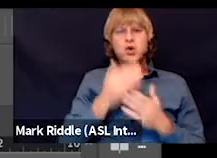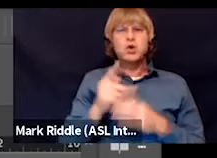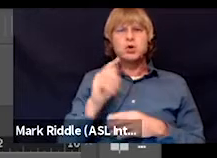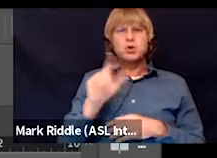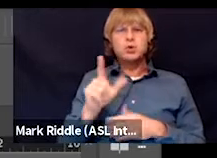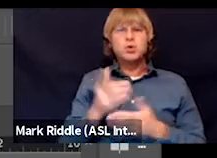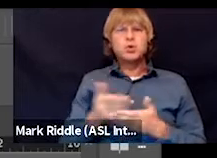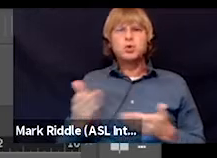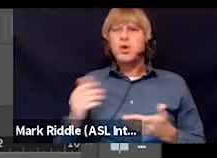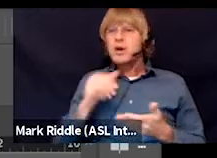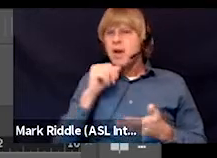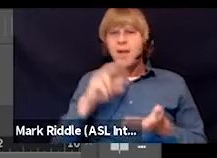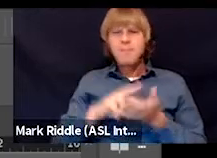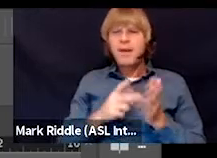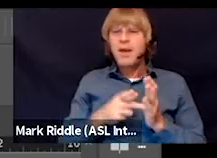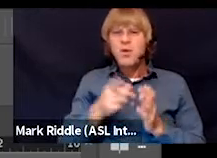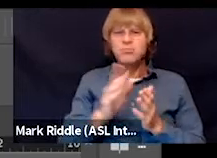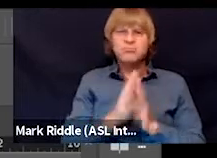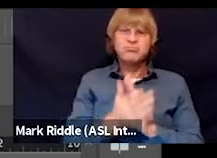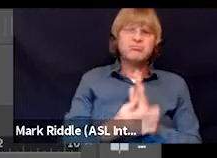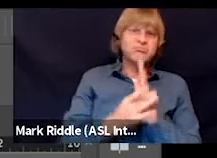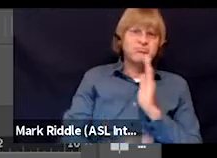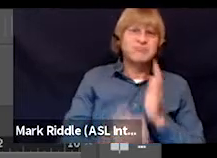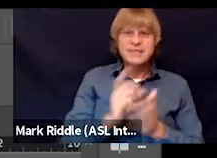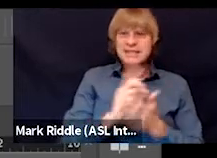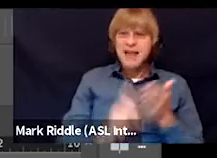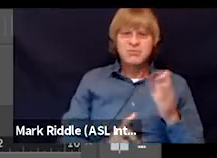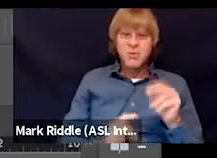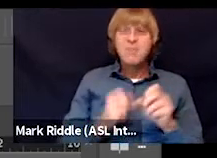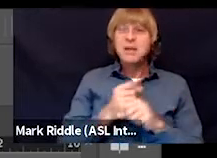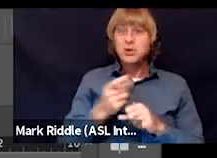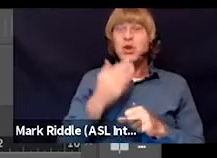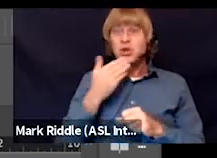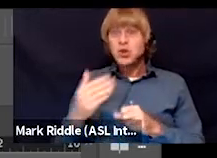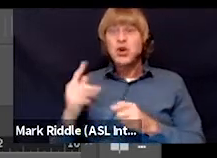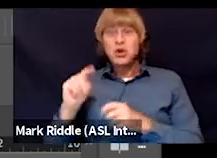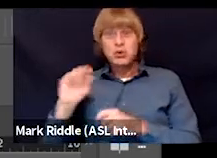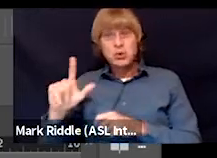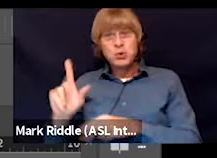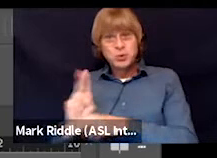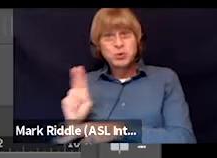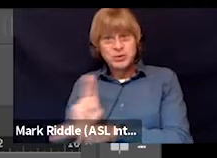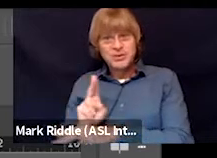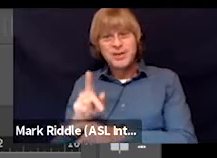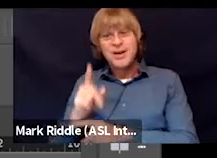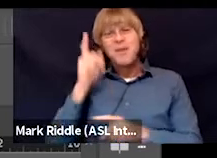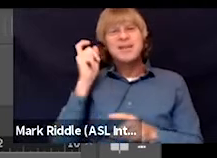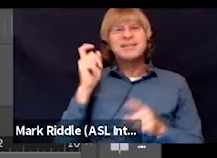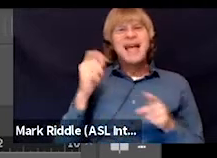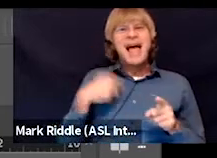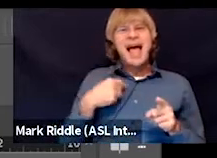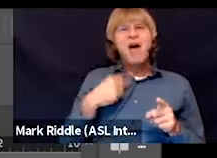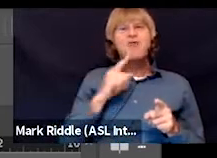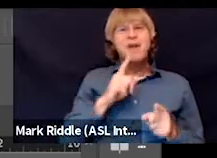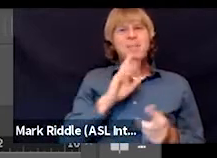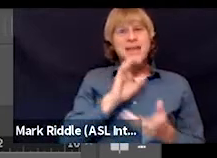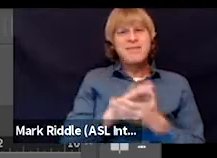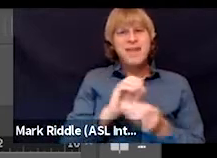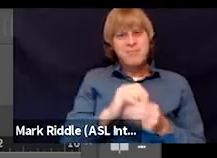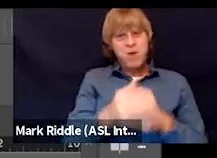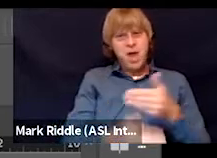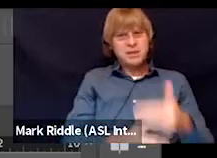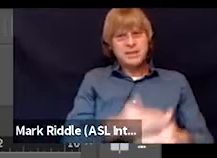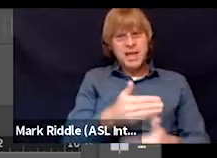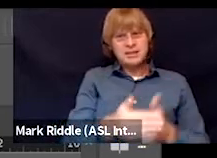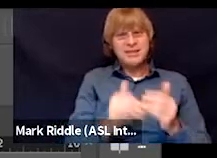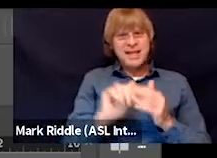does not make you a good designer. It makes you a really good tool user, because I really believe in process. That's